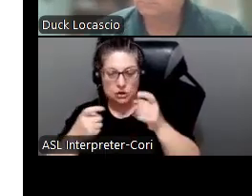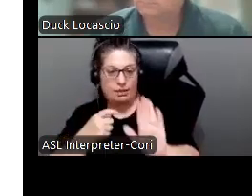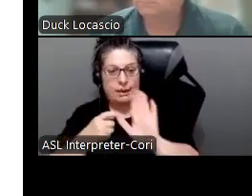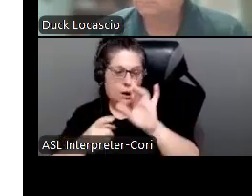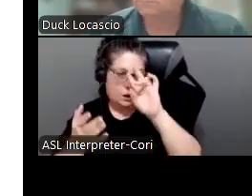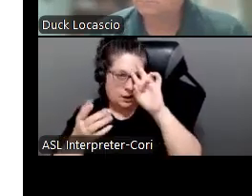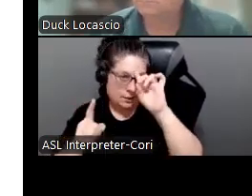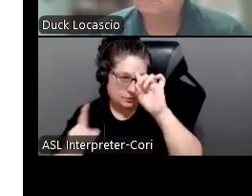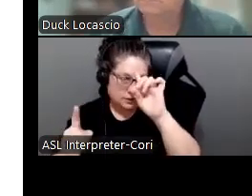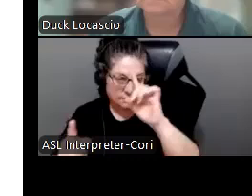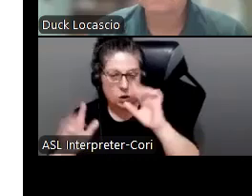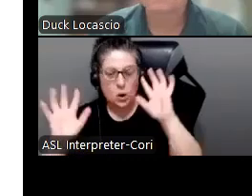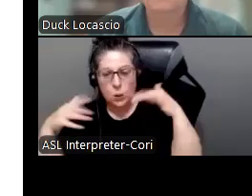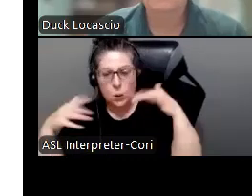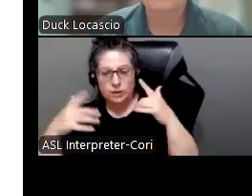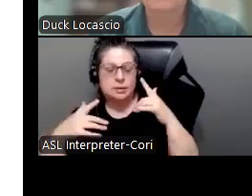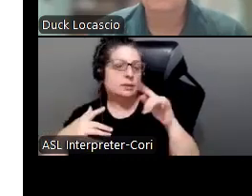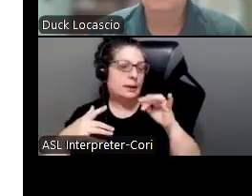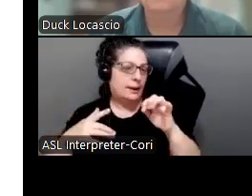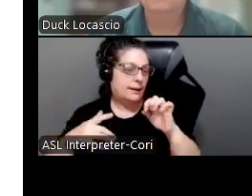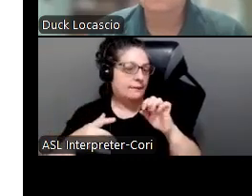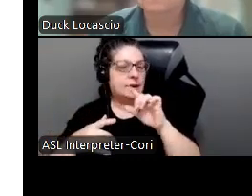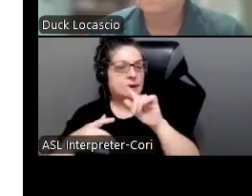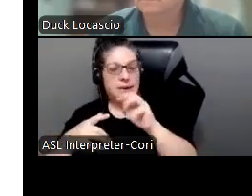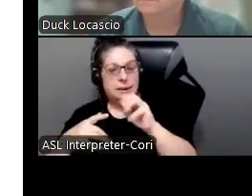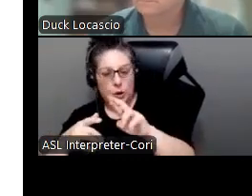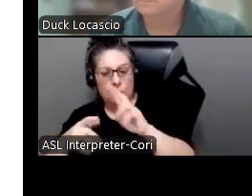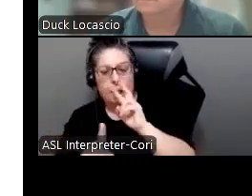objectives of wildlife and timber by applying DFCWs.